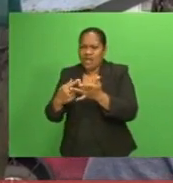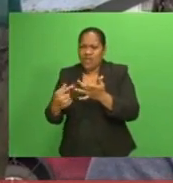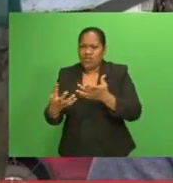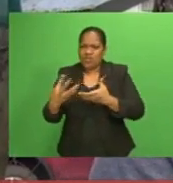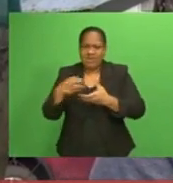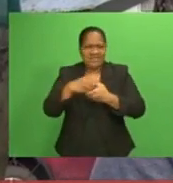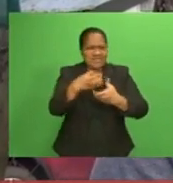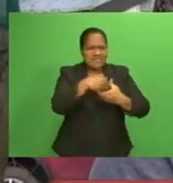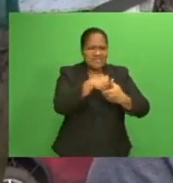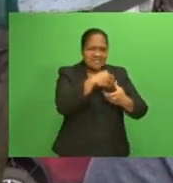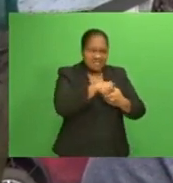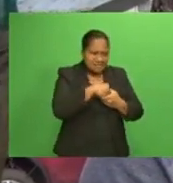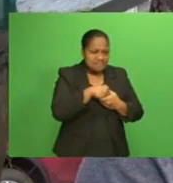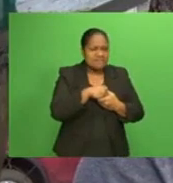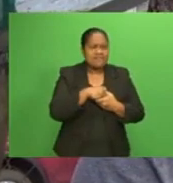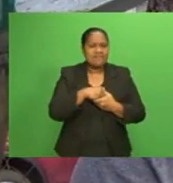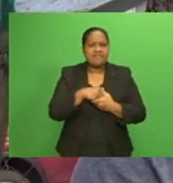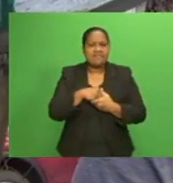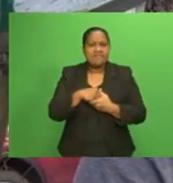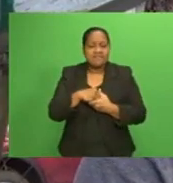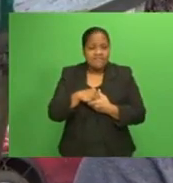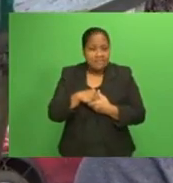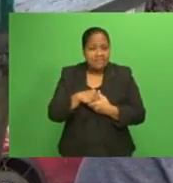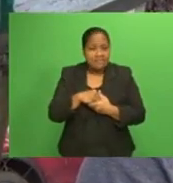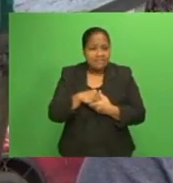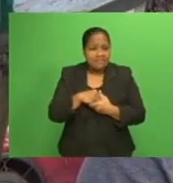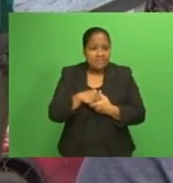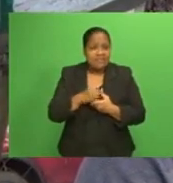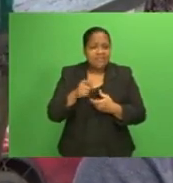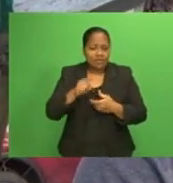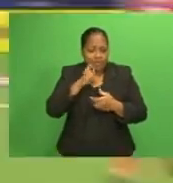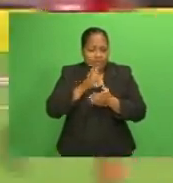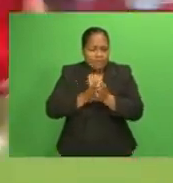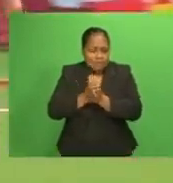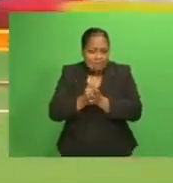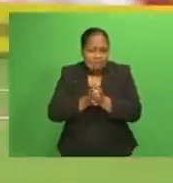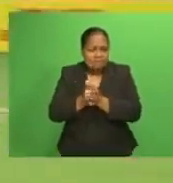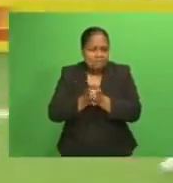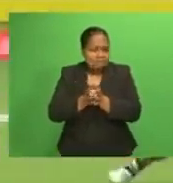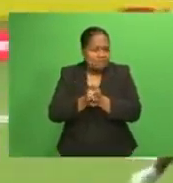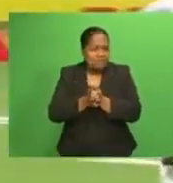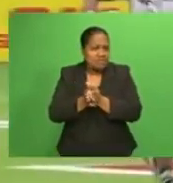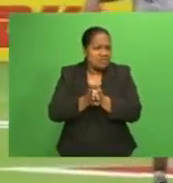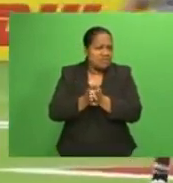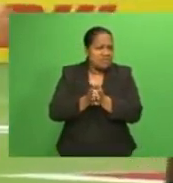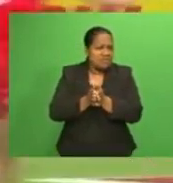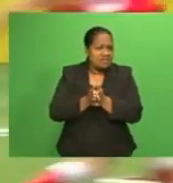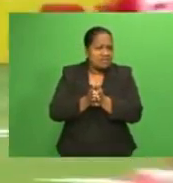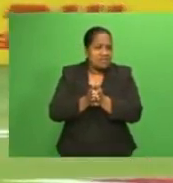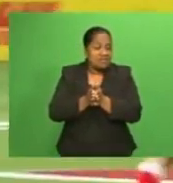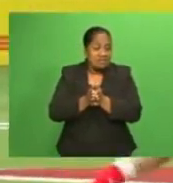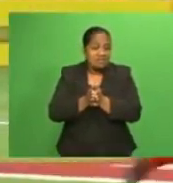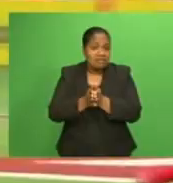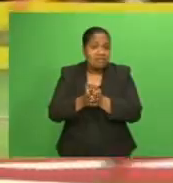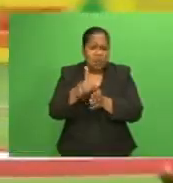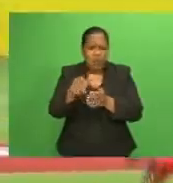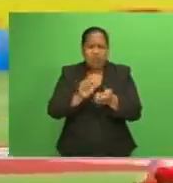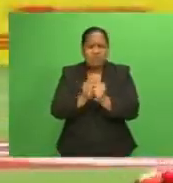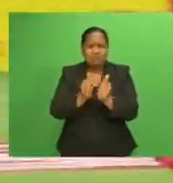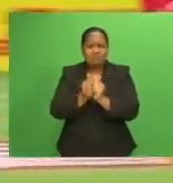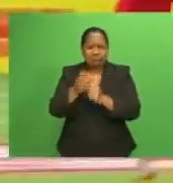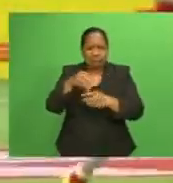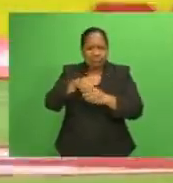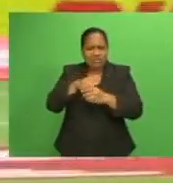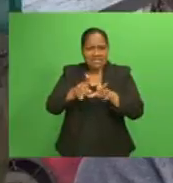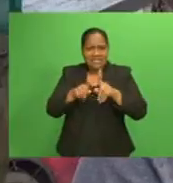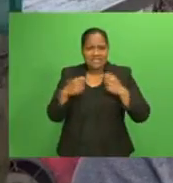lot of new players are coming to join the squad, and that will motivate and challenge to prepare even better for his spot in the team. Some clubs